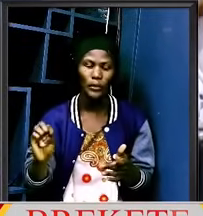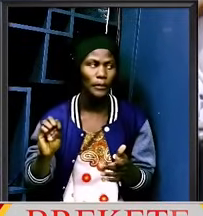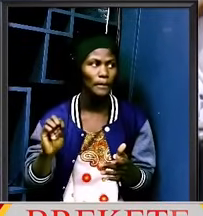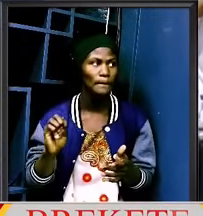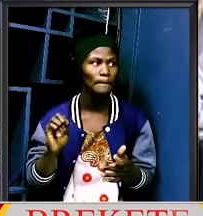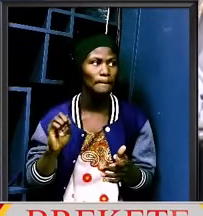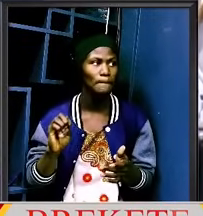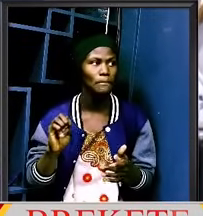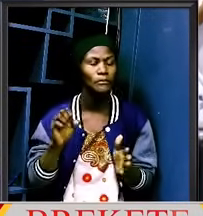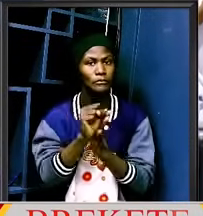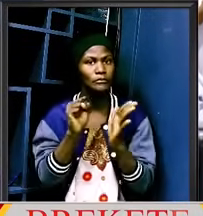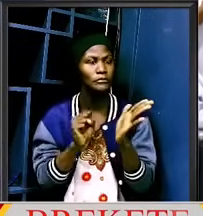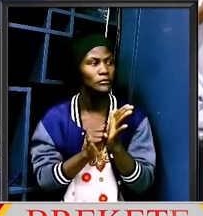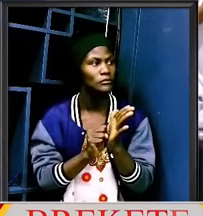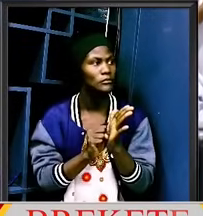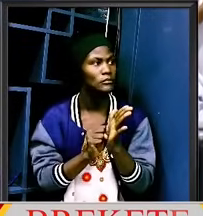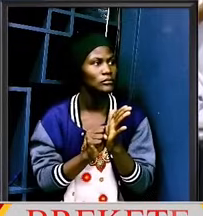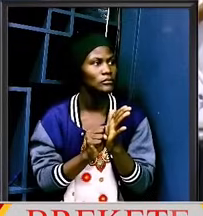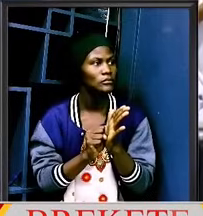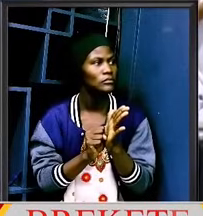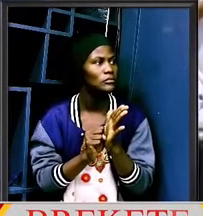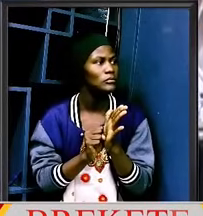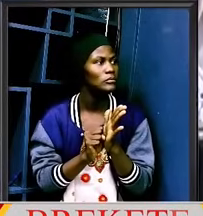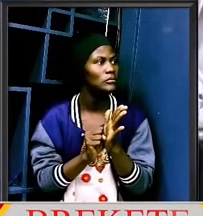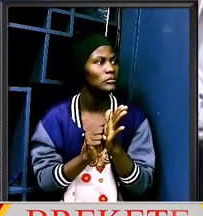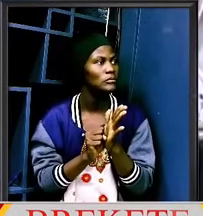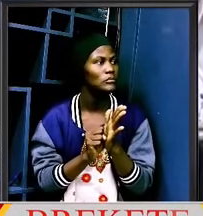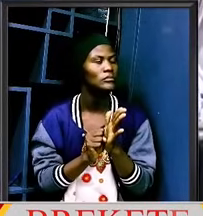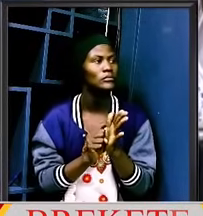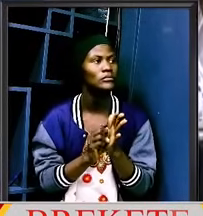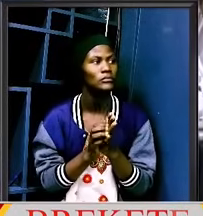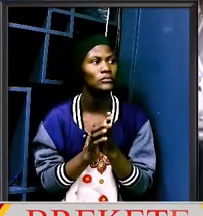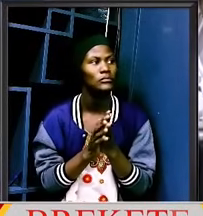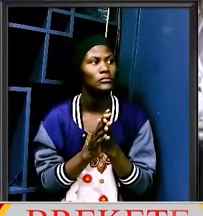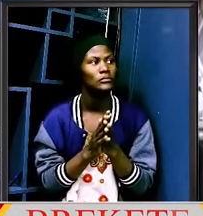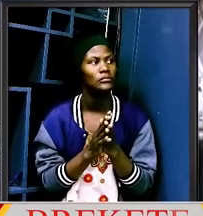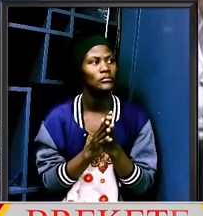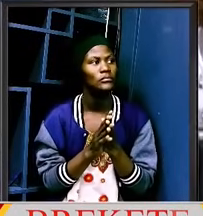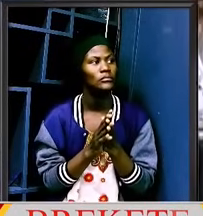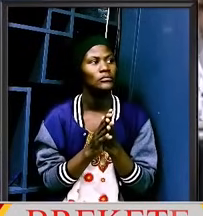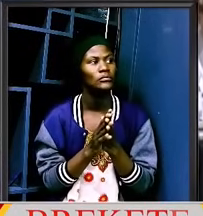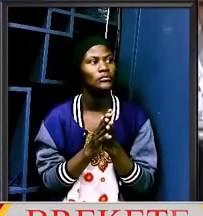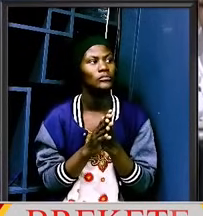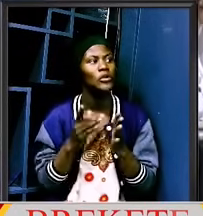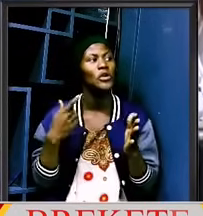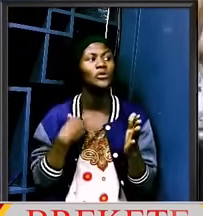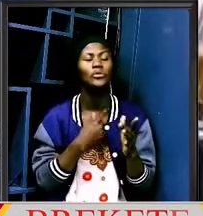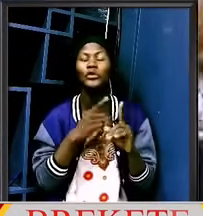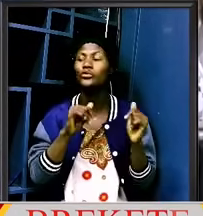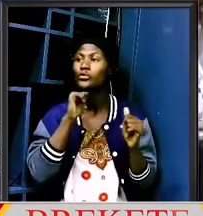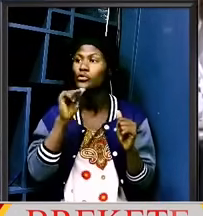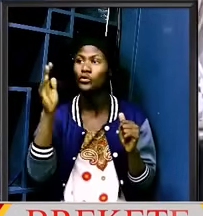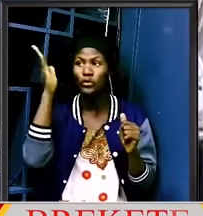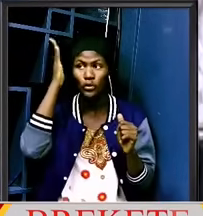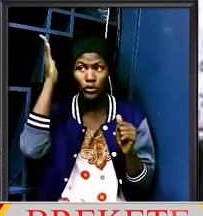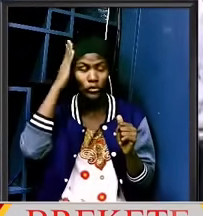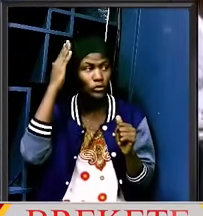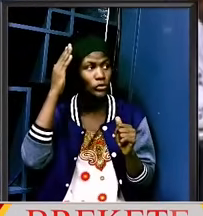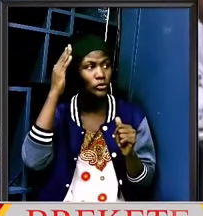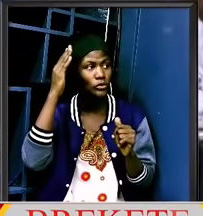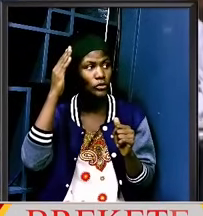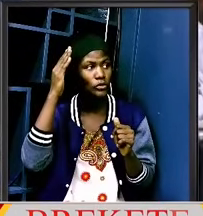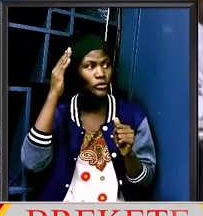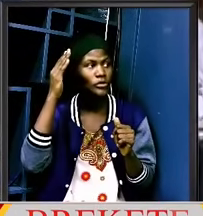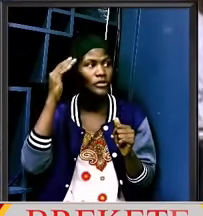SGF. Yeah. Akume. George Akume. will not get access to them. You will talk. You